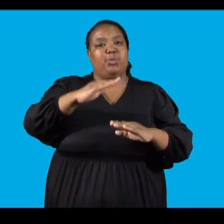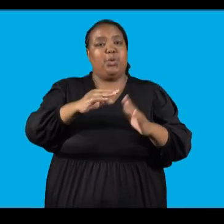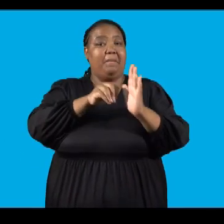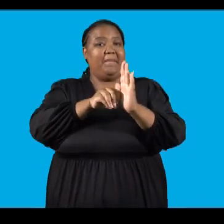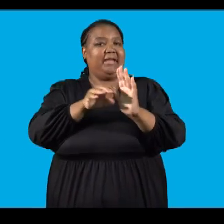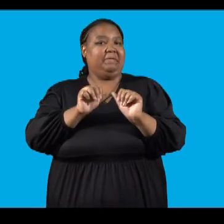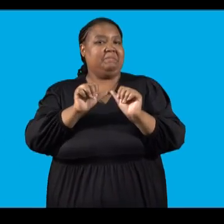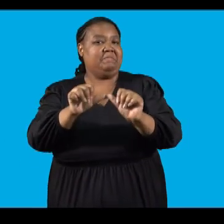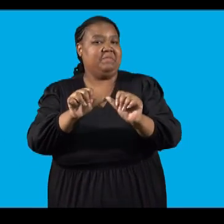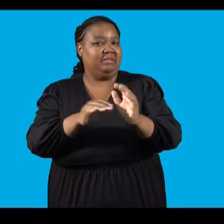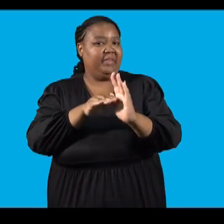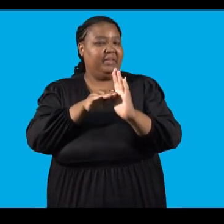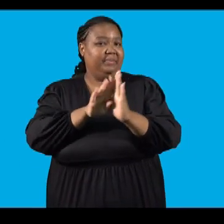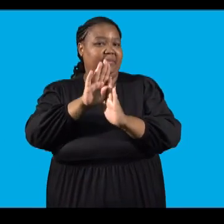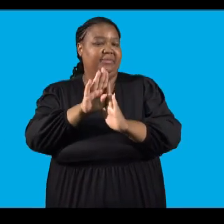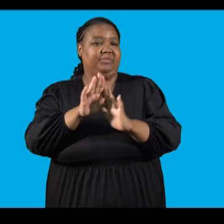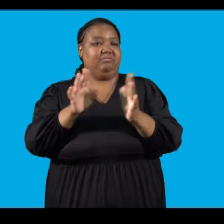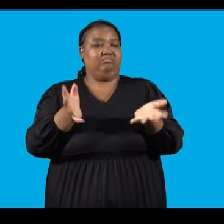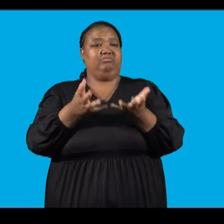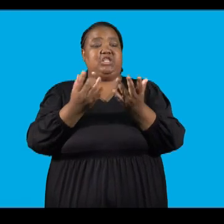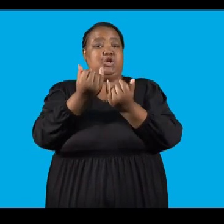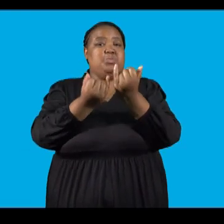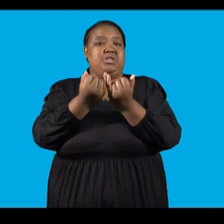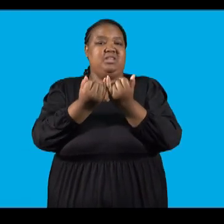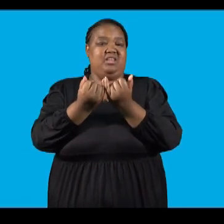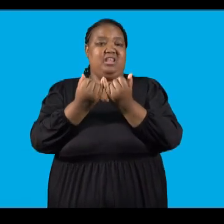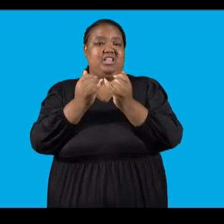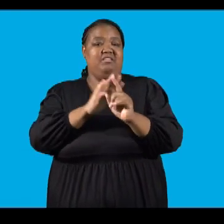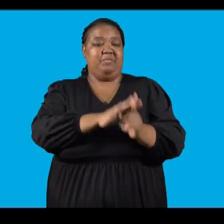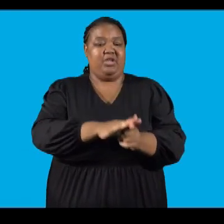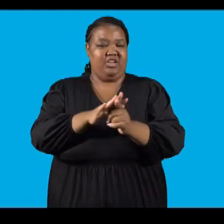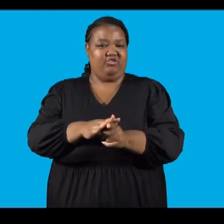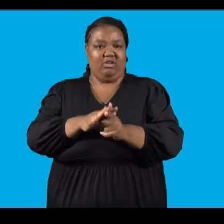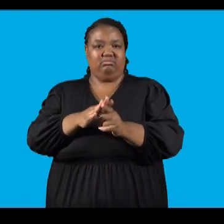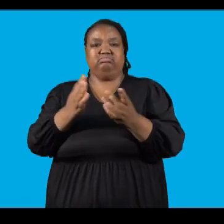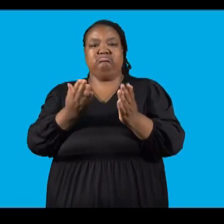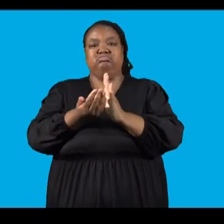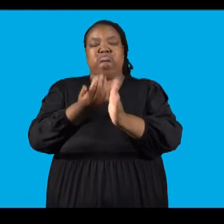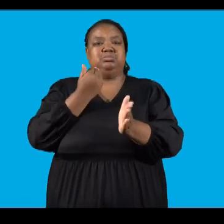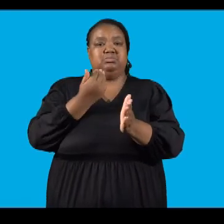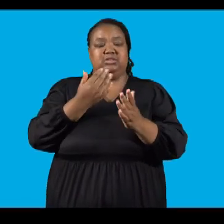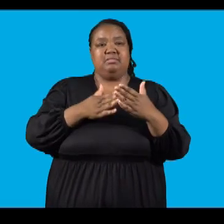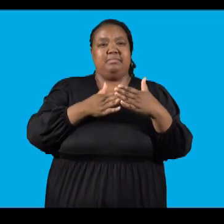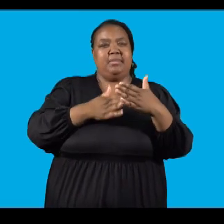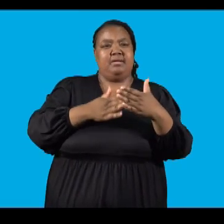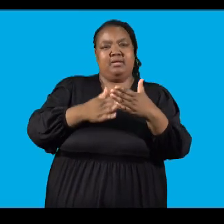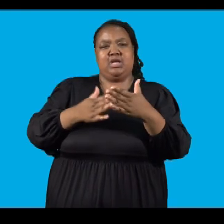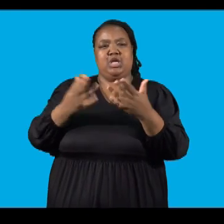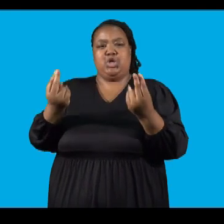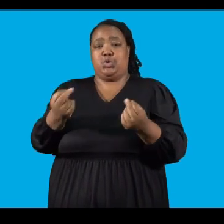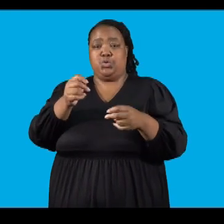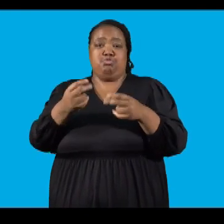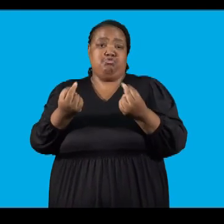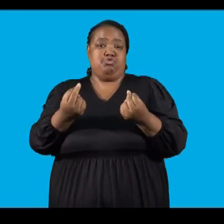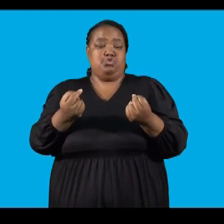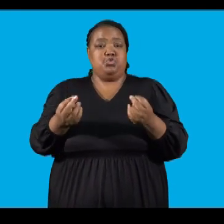the market. It reduces competitive pressure and it creates barriers for new